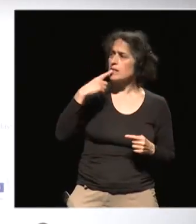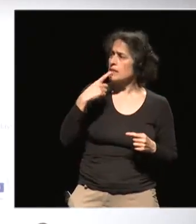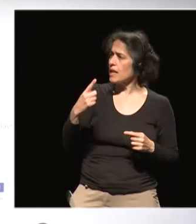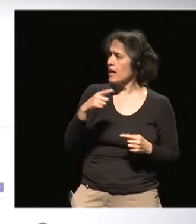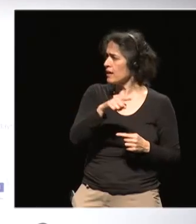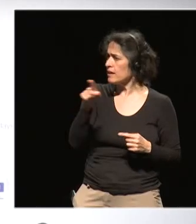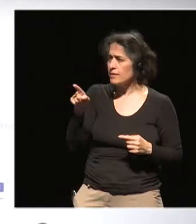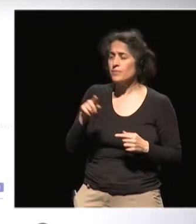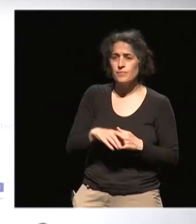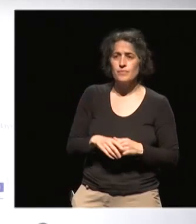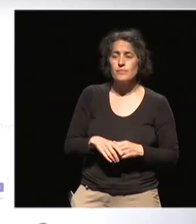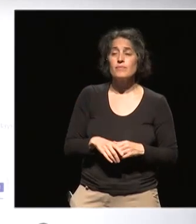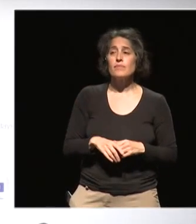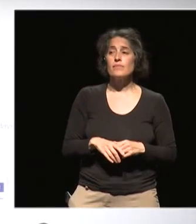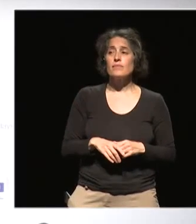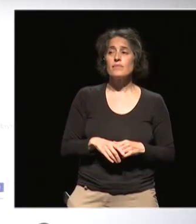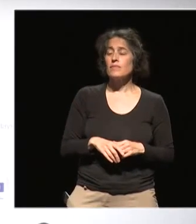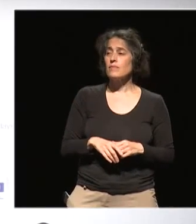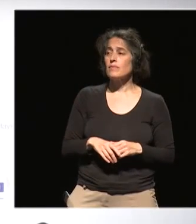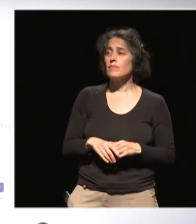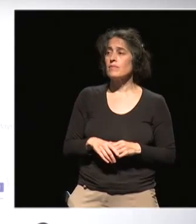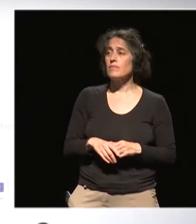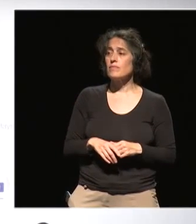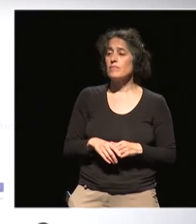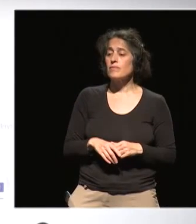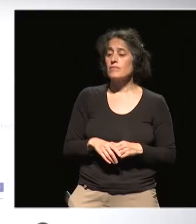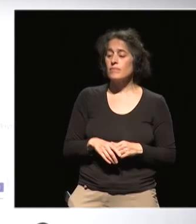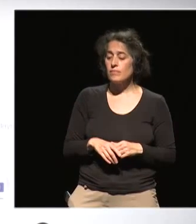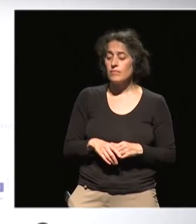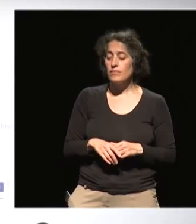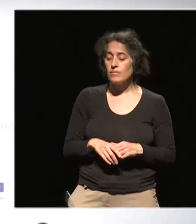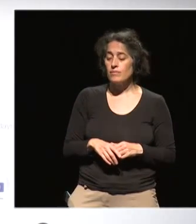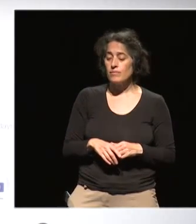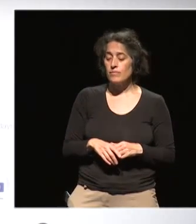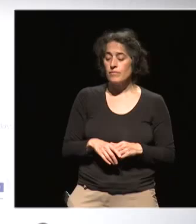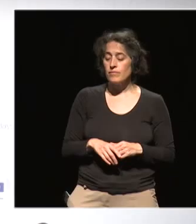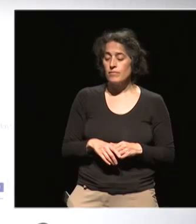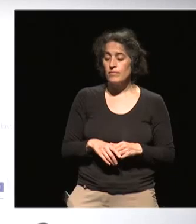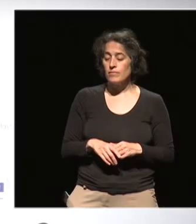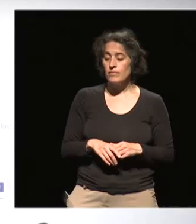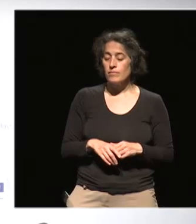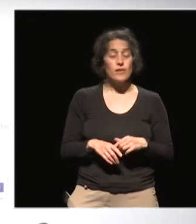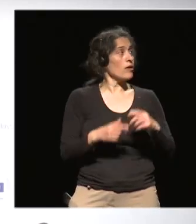Ethiopia is one of the countries that has long faced the severe